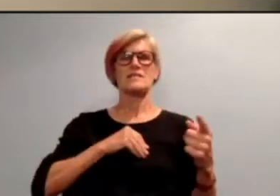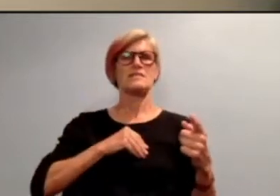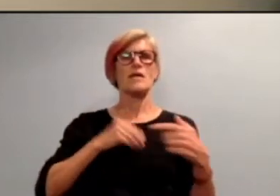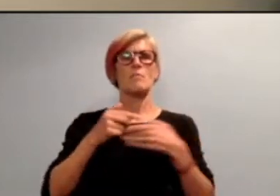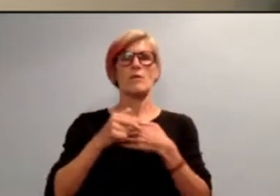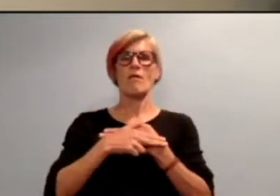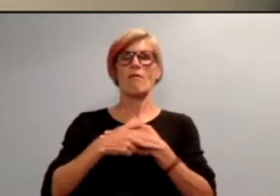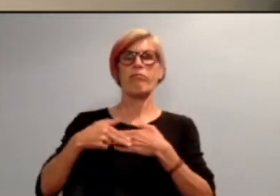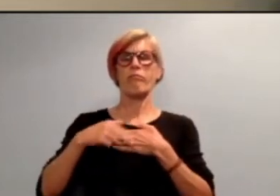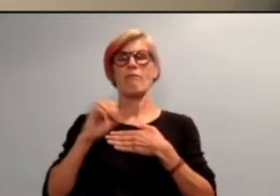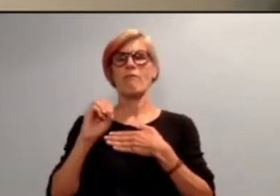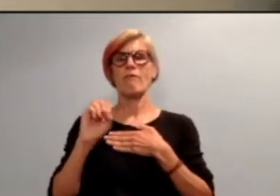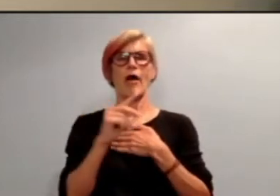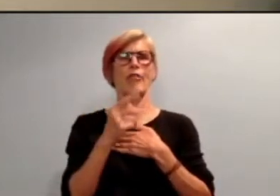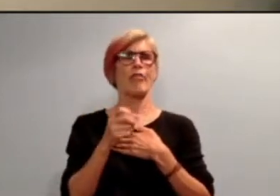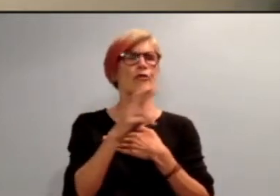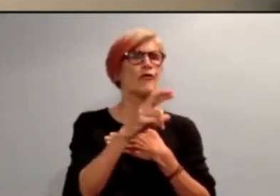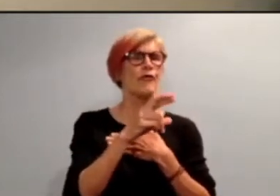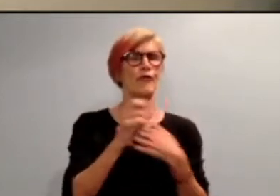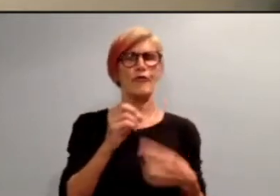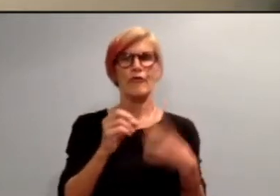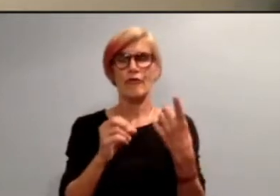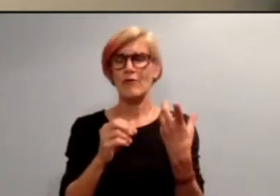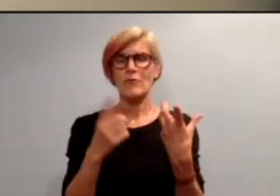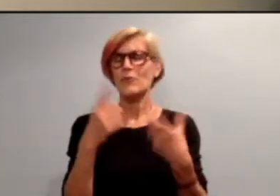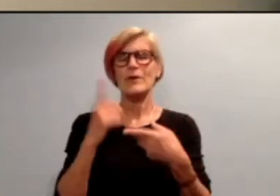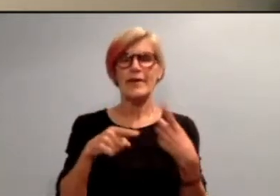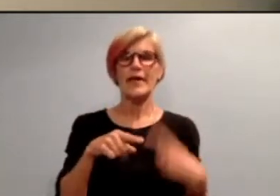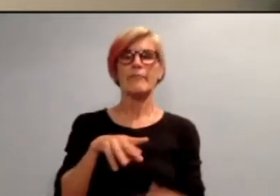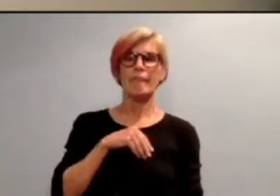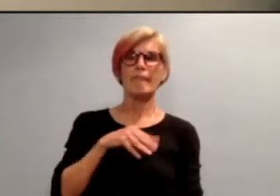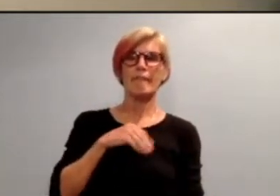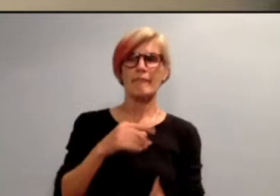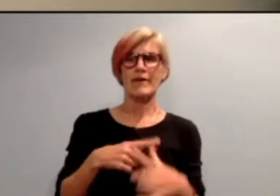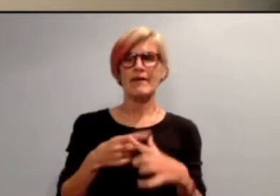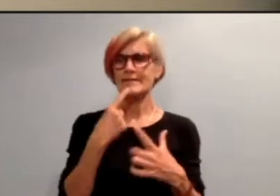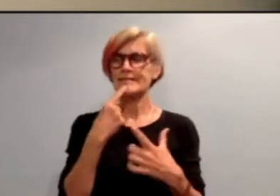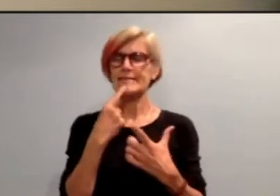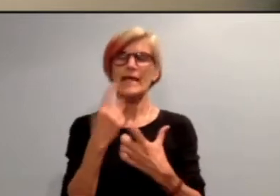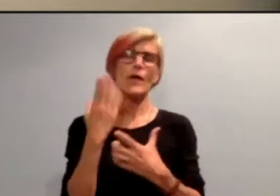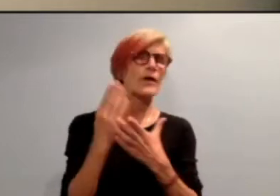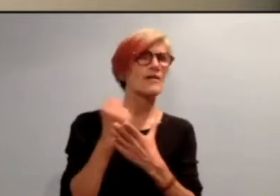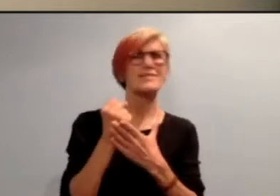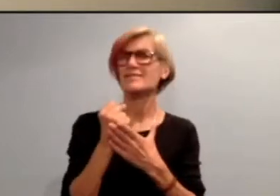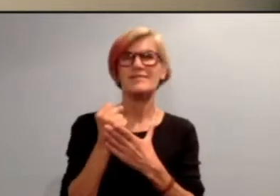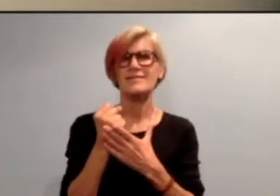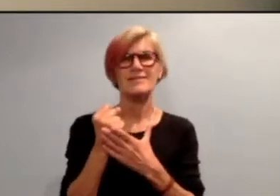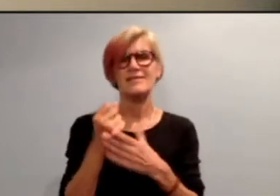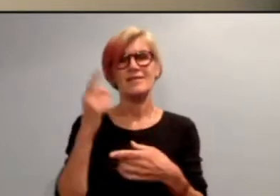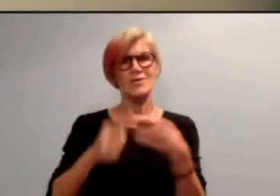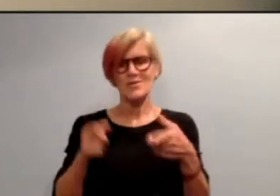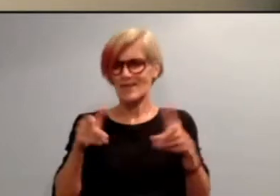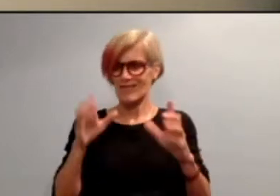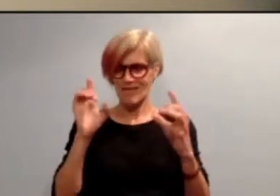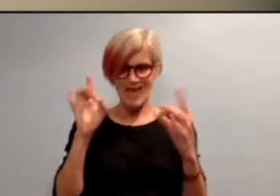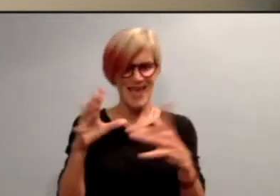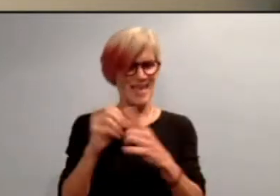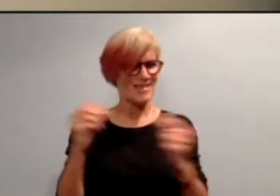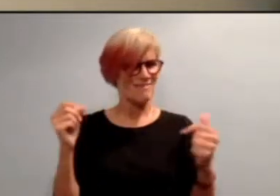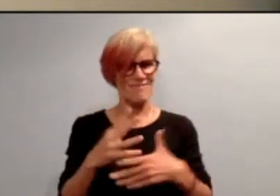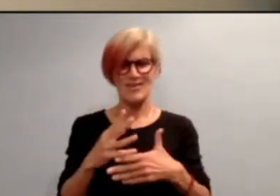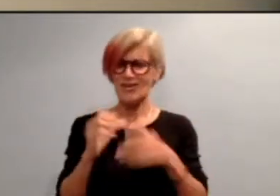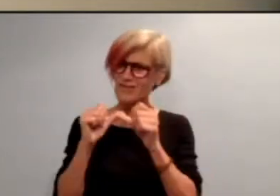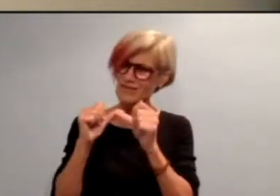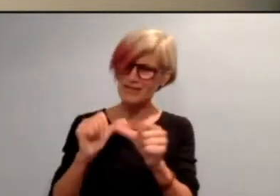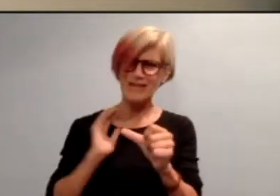and think that we'll get rewarded for good behavior. We can't let hate and fear narrate the story of our people any